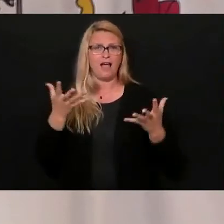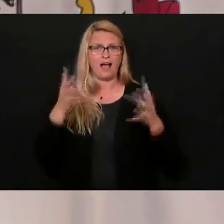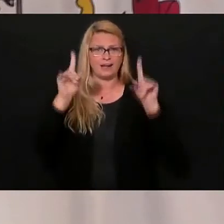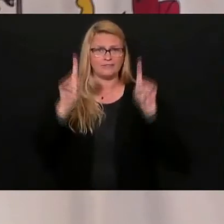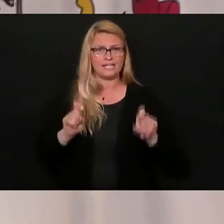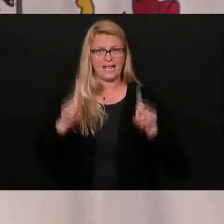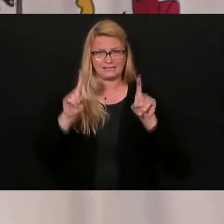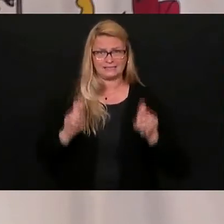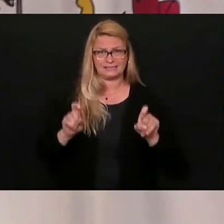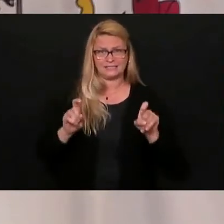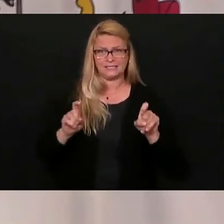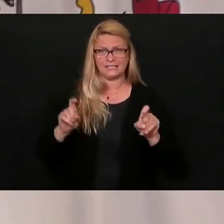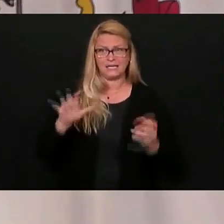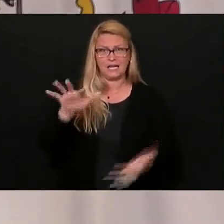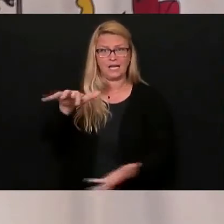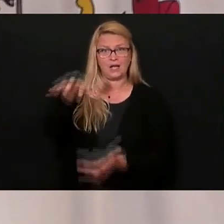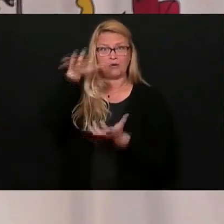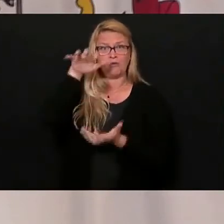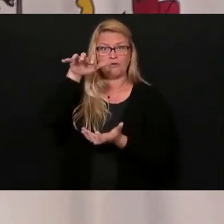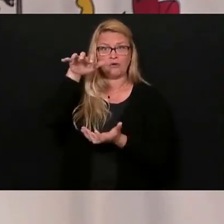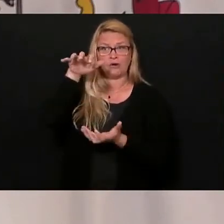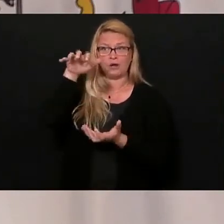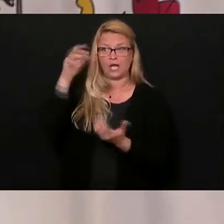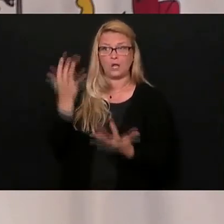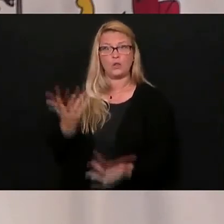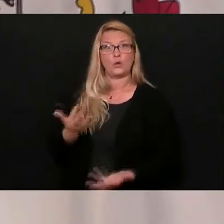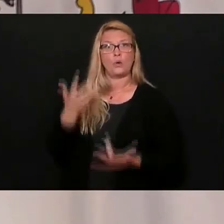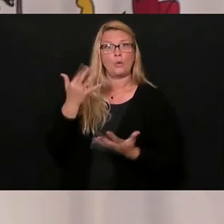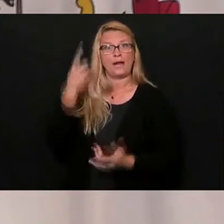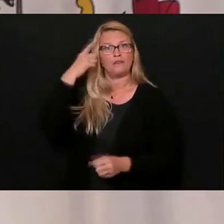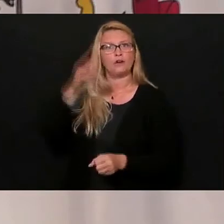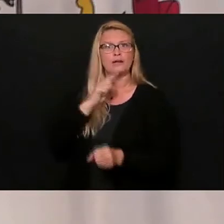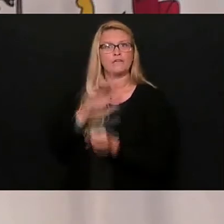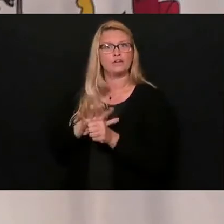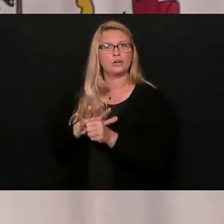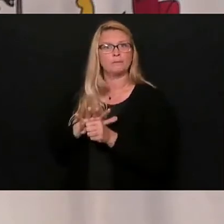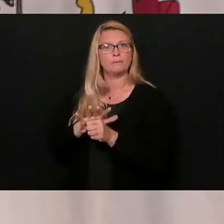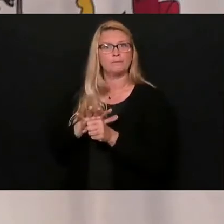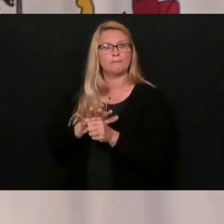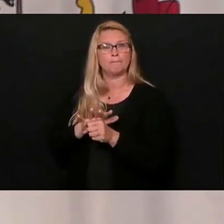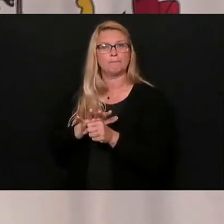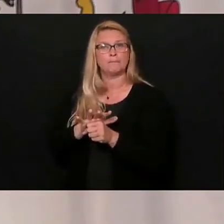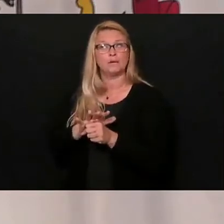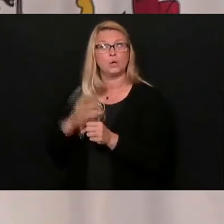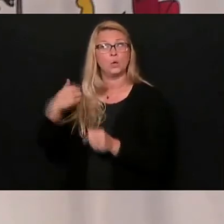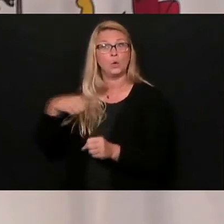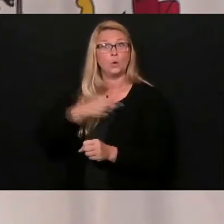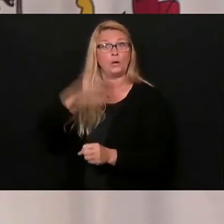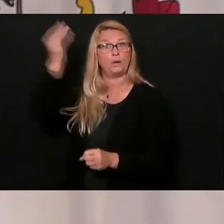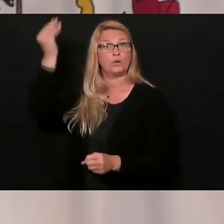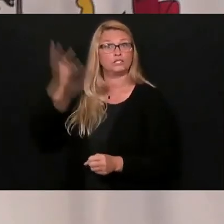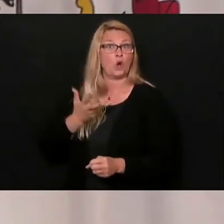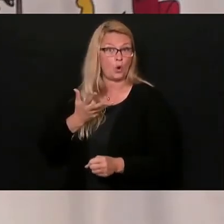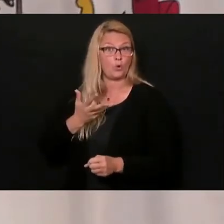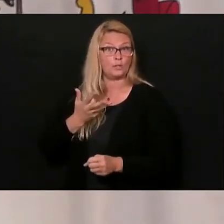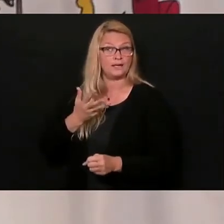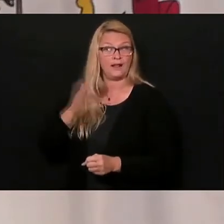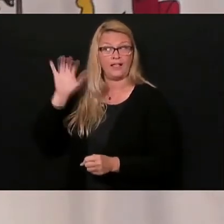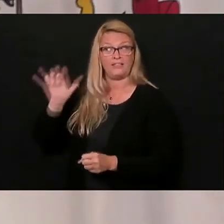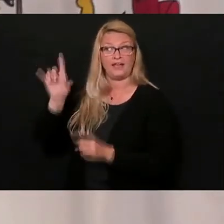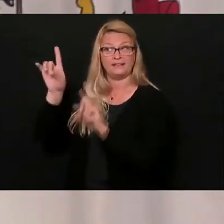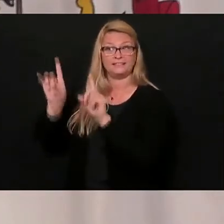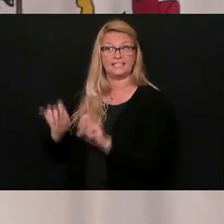were waiting to have those tests confirmed. We were told that those